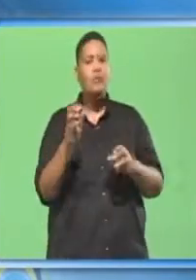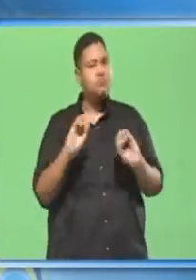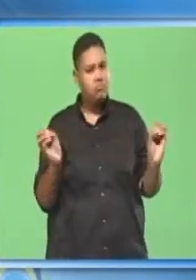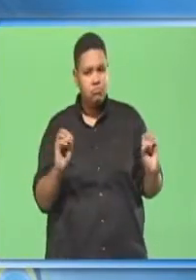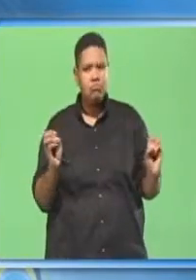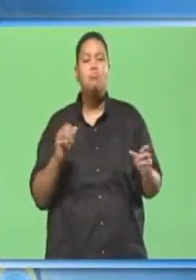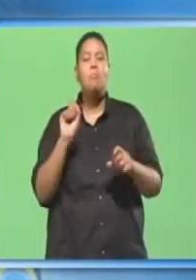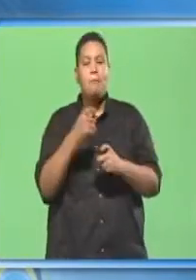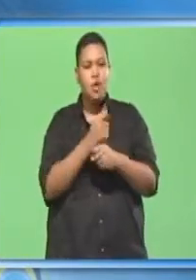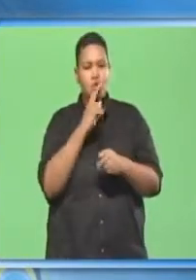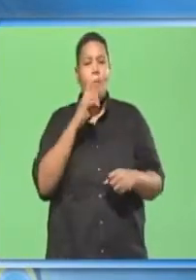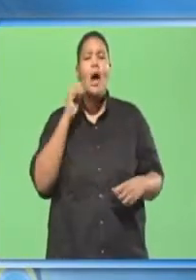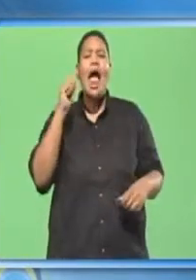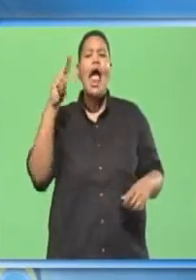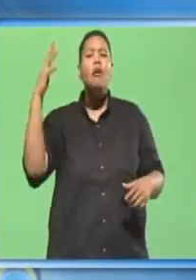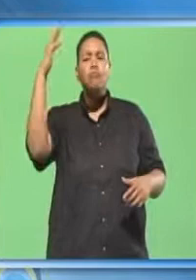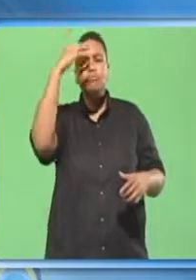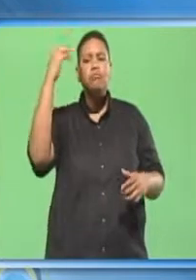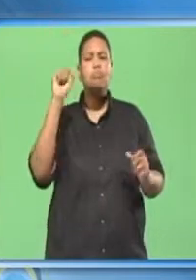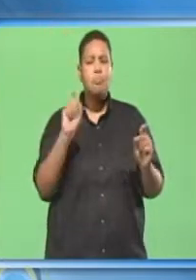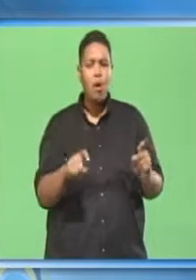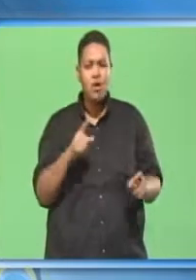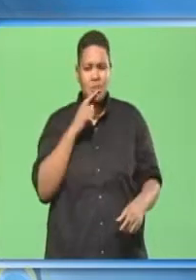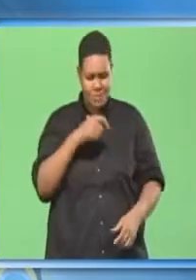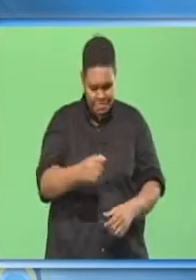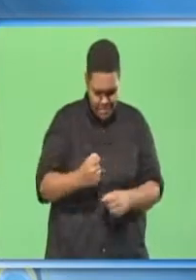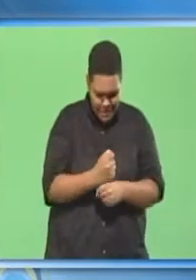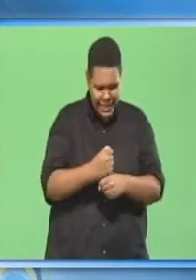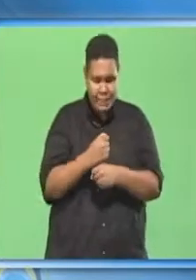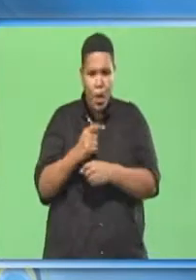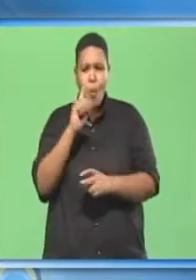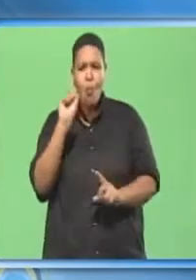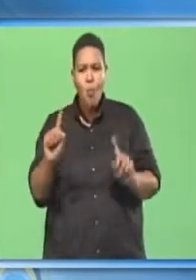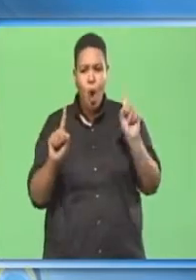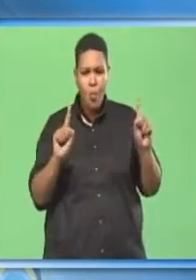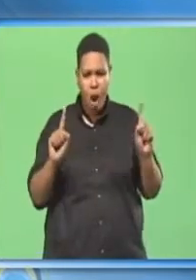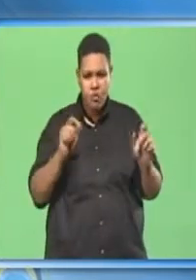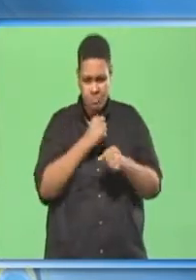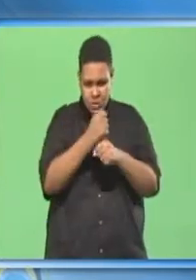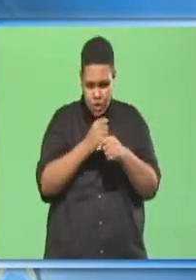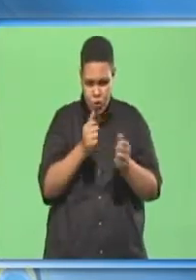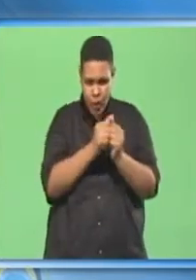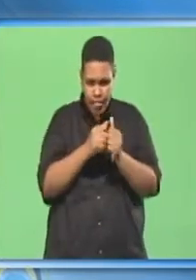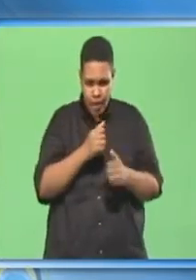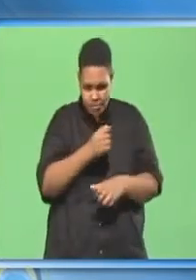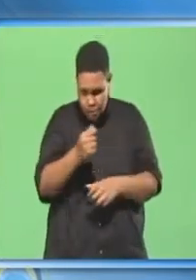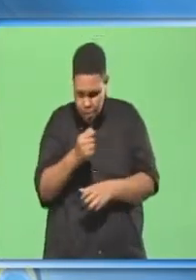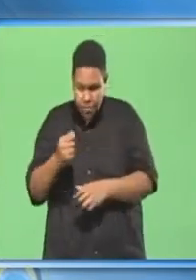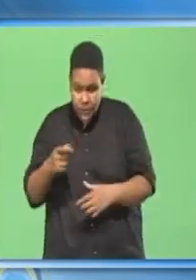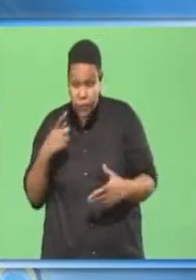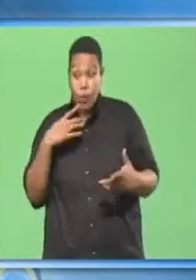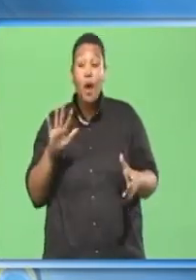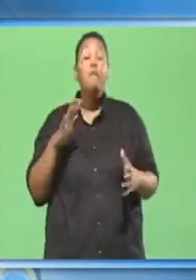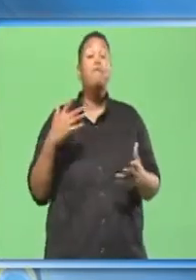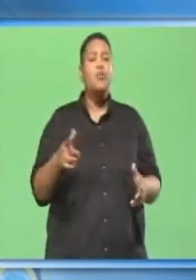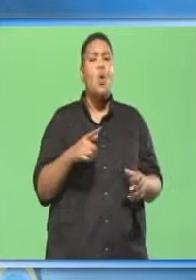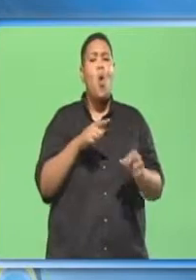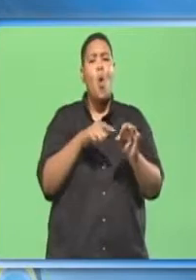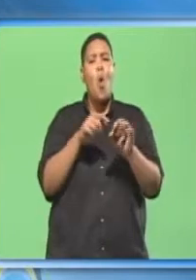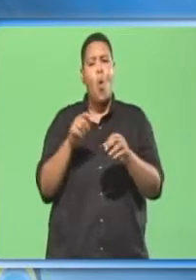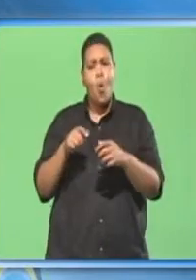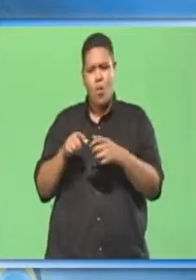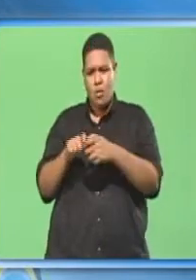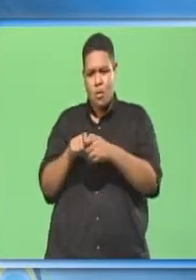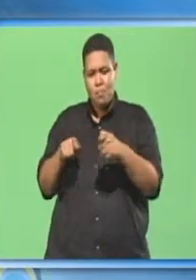the sealer and thinner in 1:1 ratio. Use a spray gun connected via a hose to an